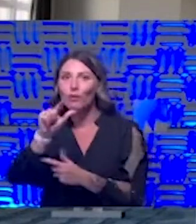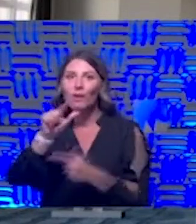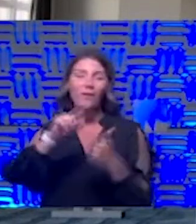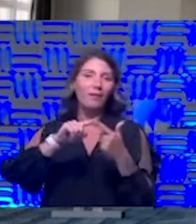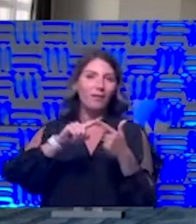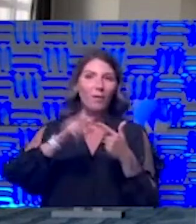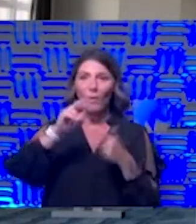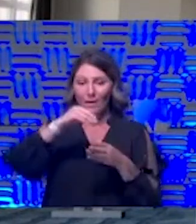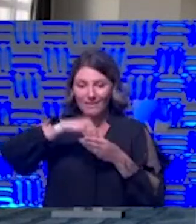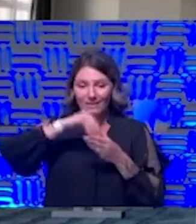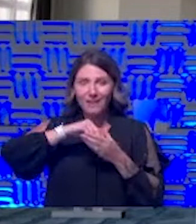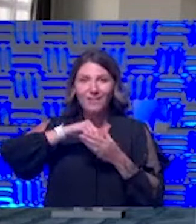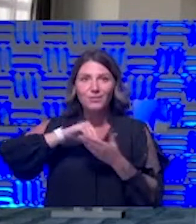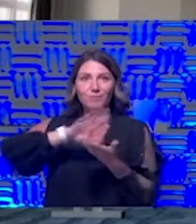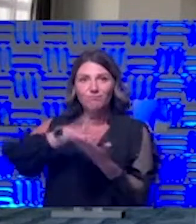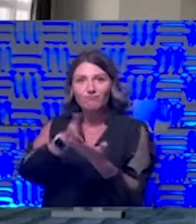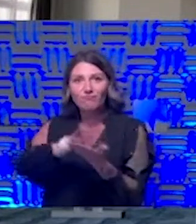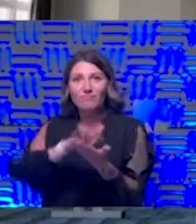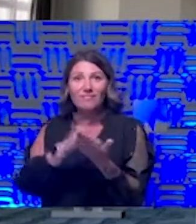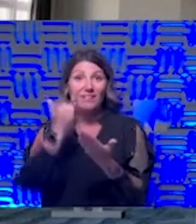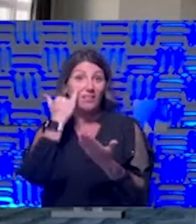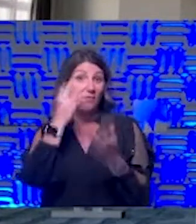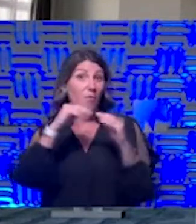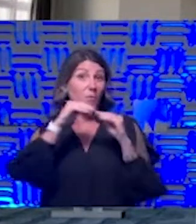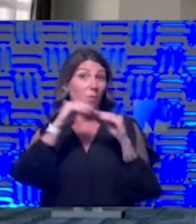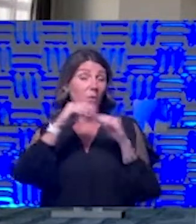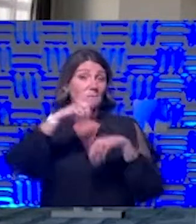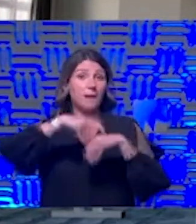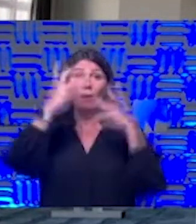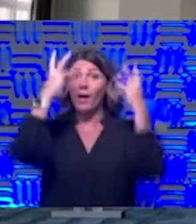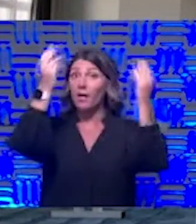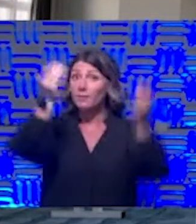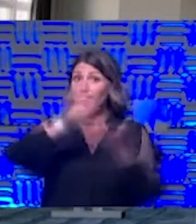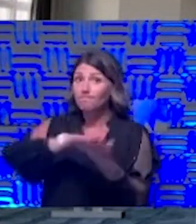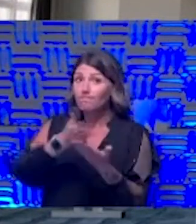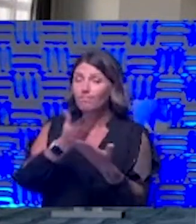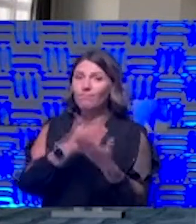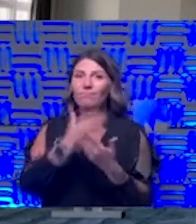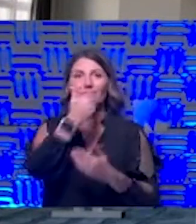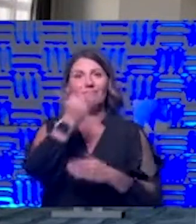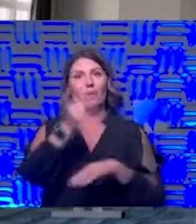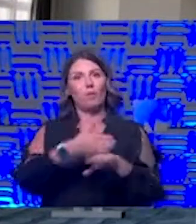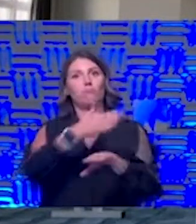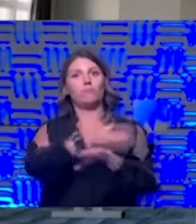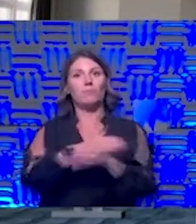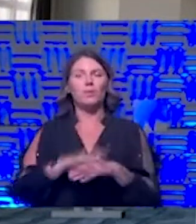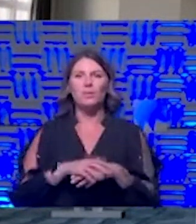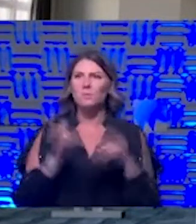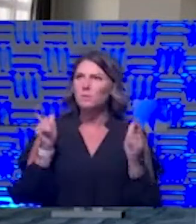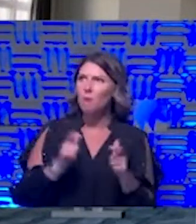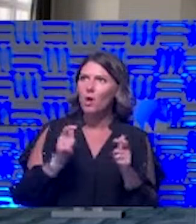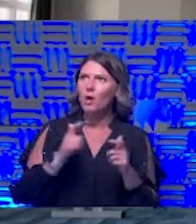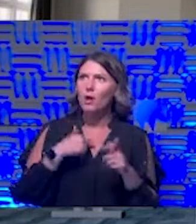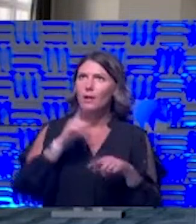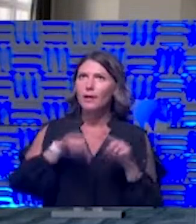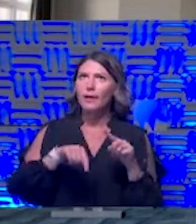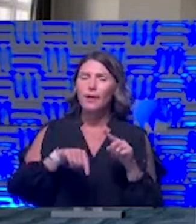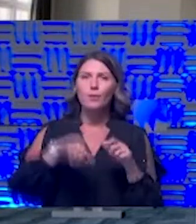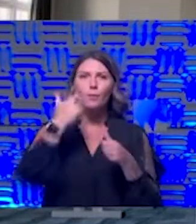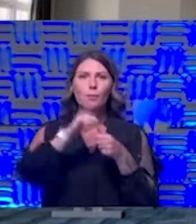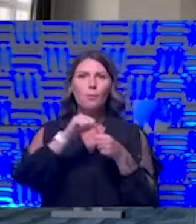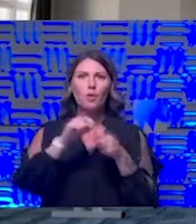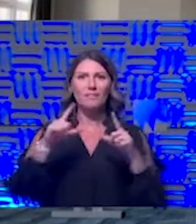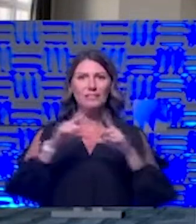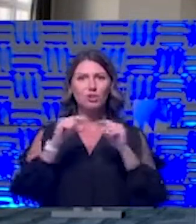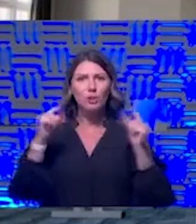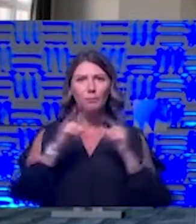If you can spend more time outdoors doing those things. There's also a smaller, I can't really remember if it was a Japanese or South Korean study that also